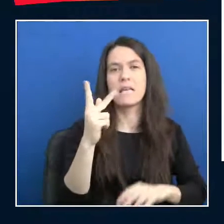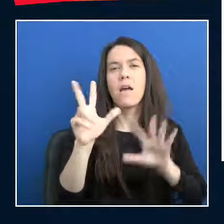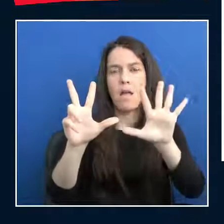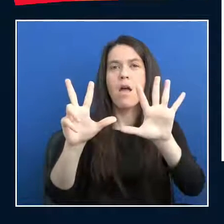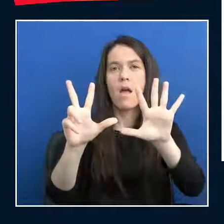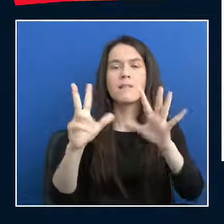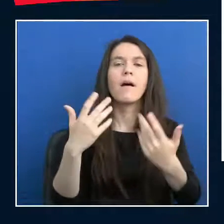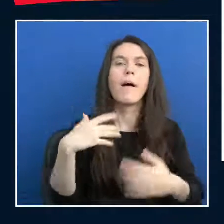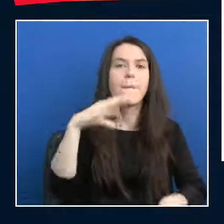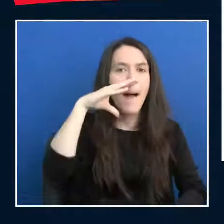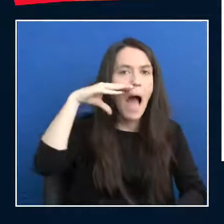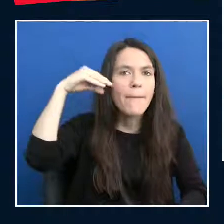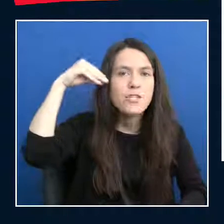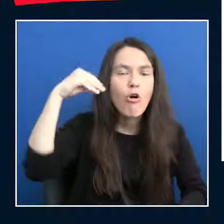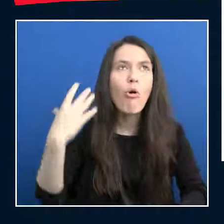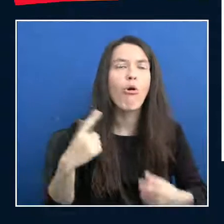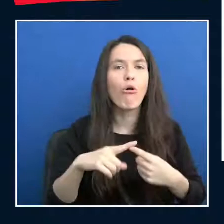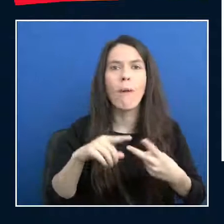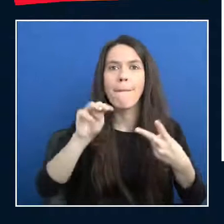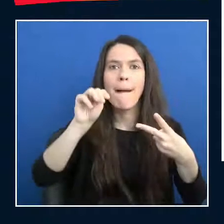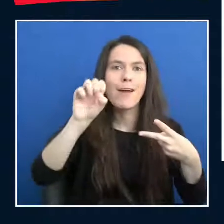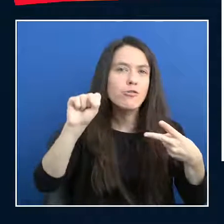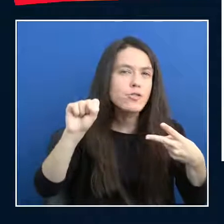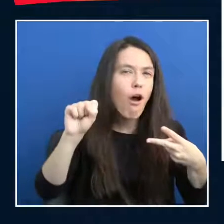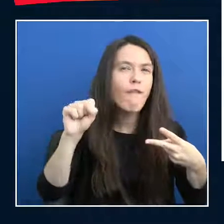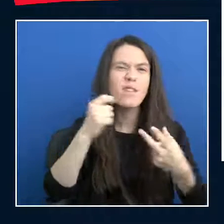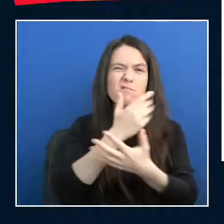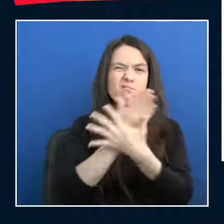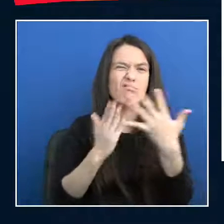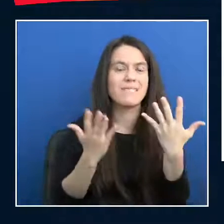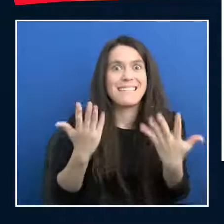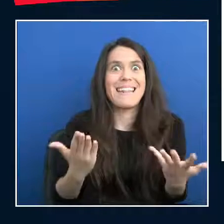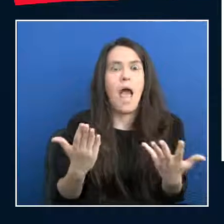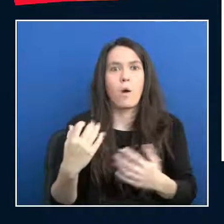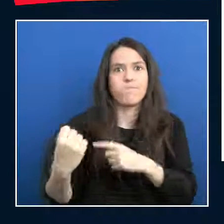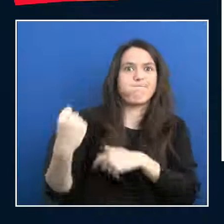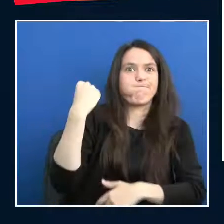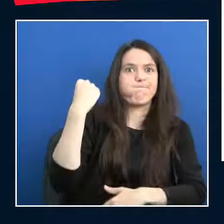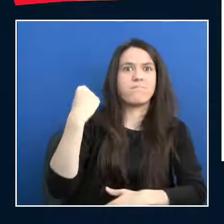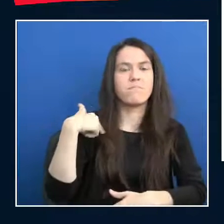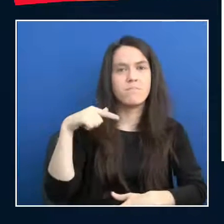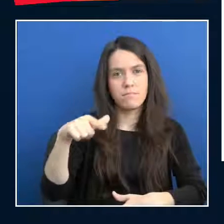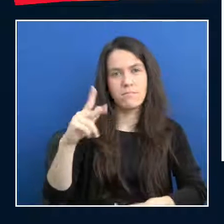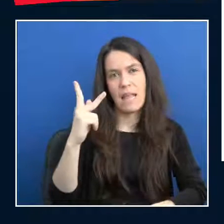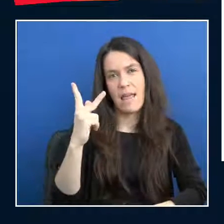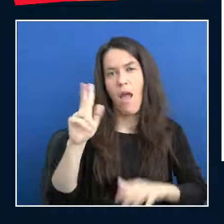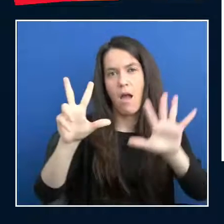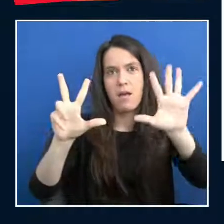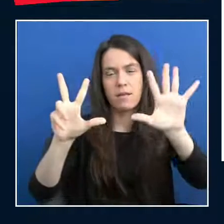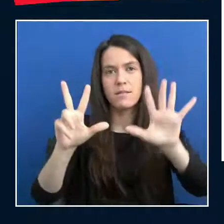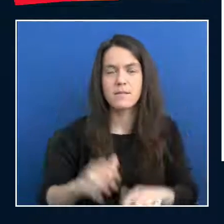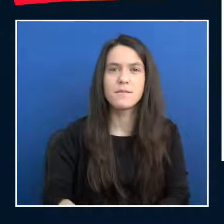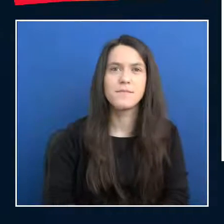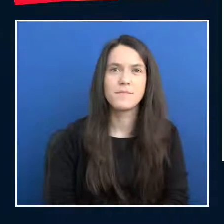on it. Microsoft bets on it. So Kubernetes is the orchestration for containers. Well, with Umbraco, I think I do have a